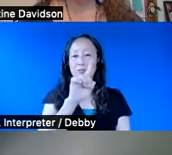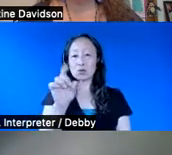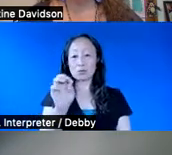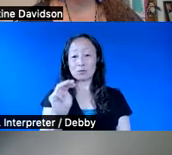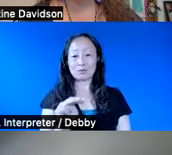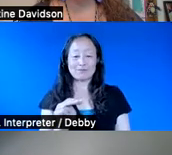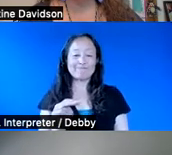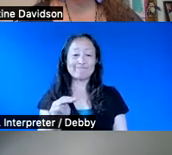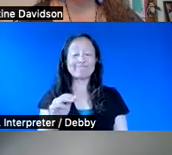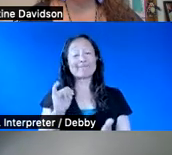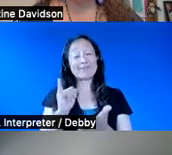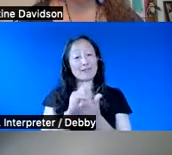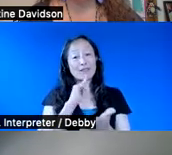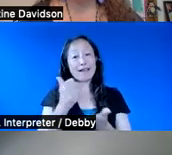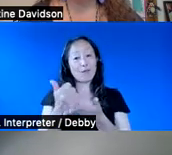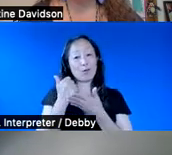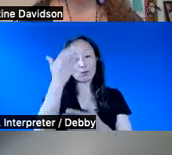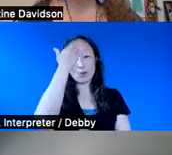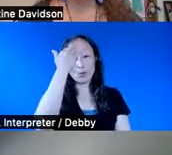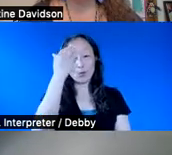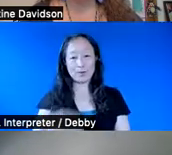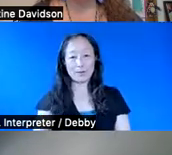That's helpful to know.